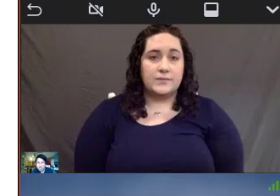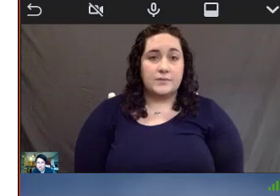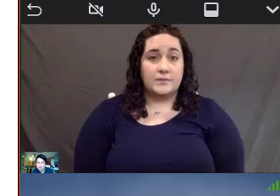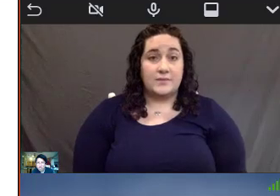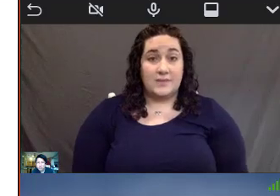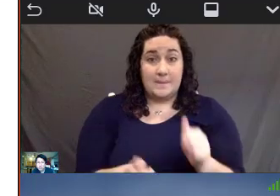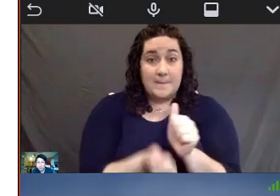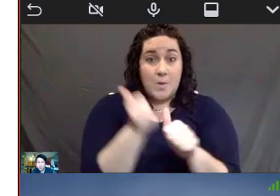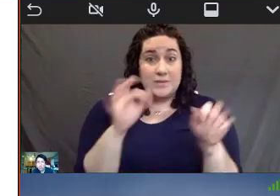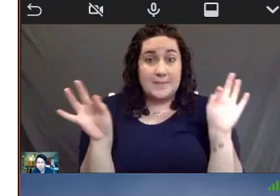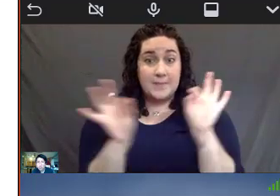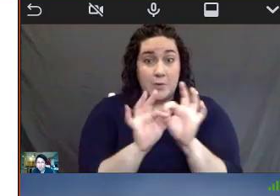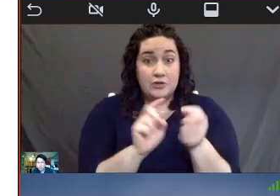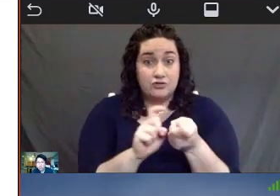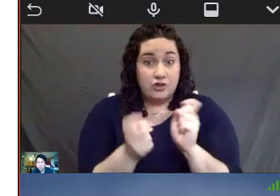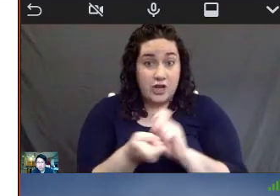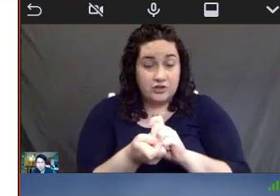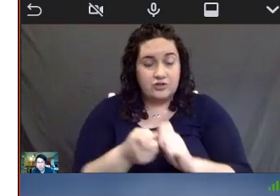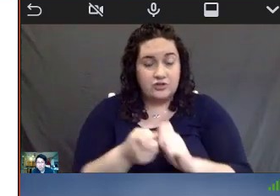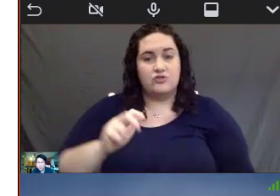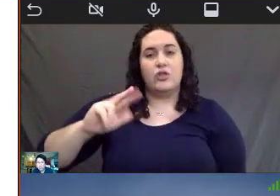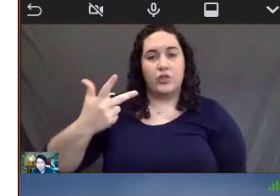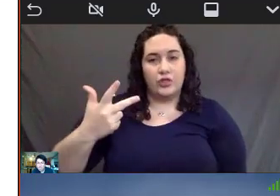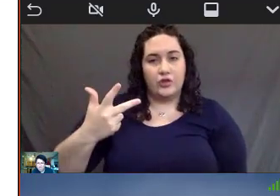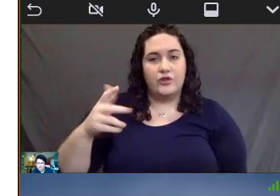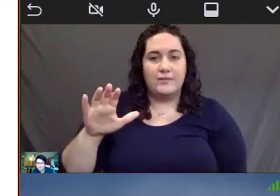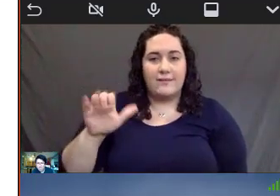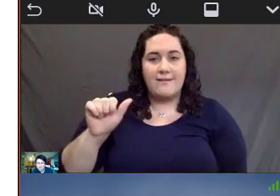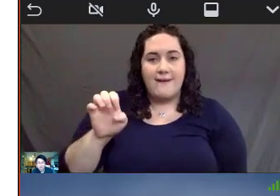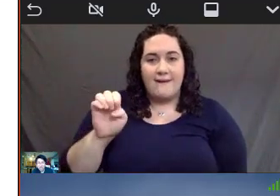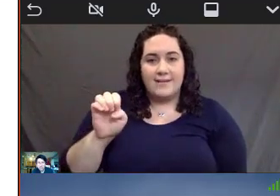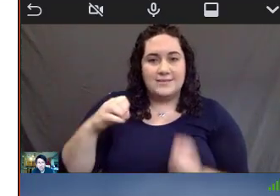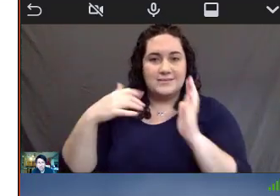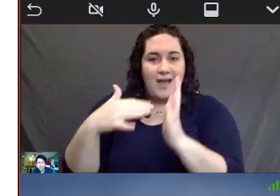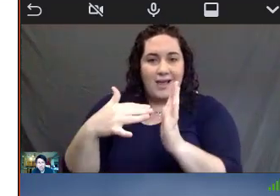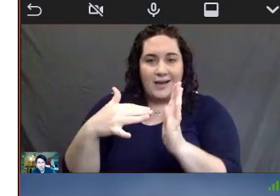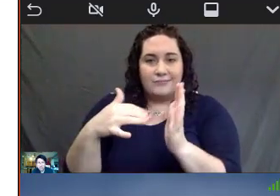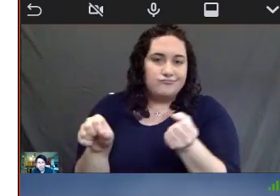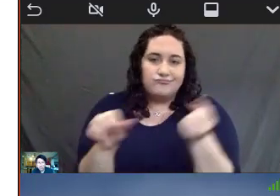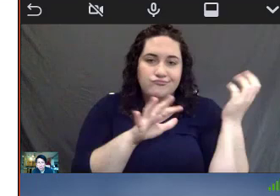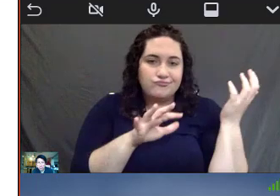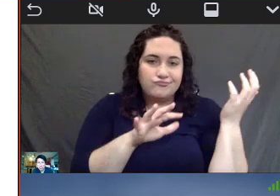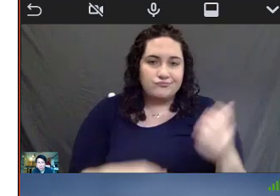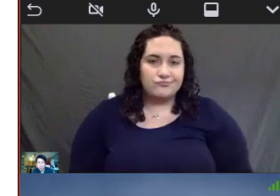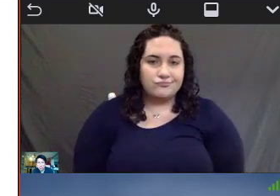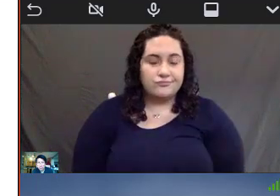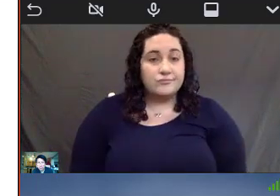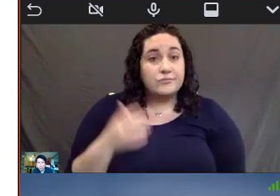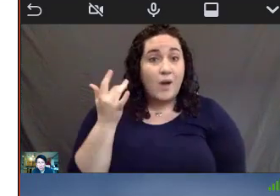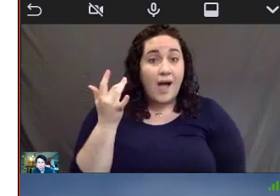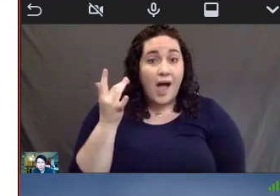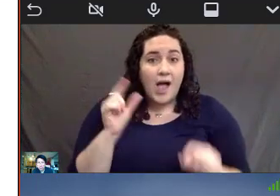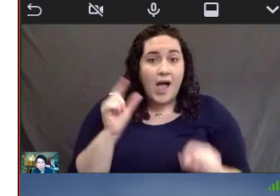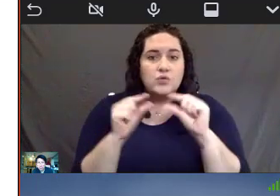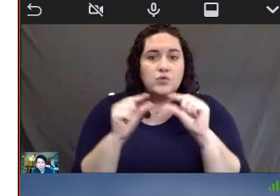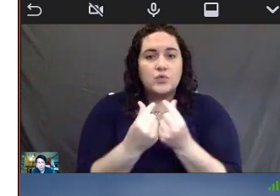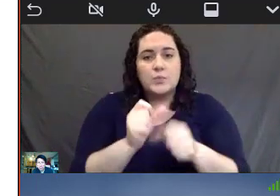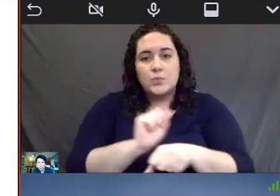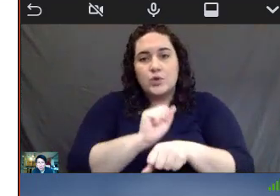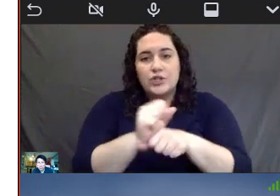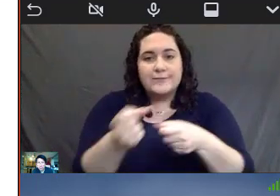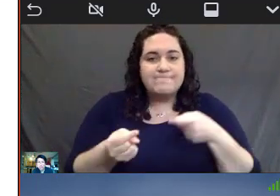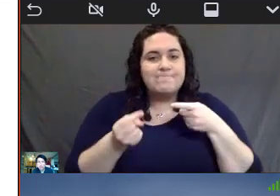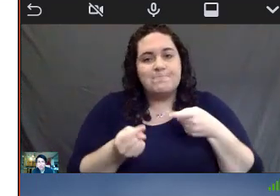that there was some feedback talking about how it's difficult to work in groups when we're working remotely, potentially in different time zones and with